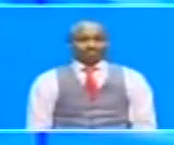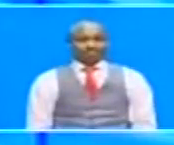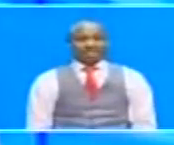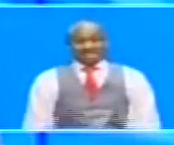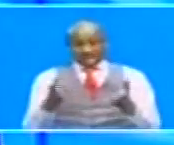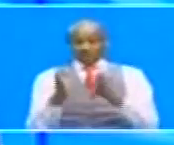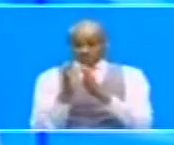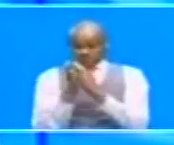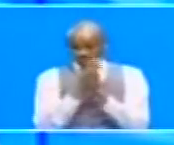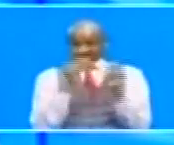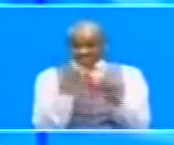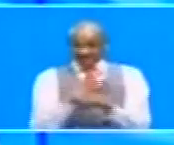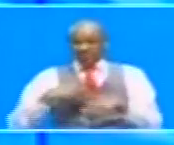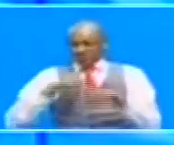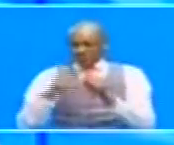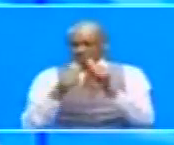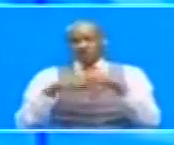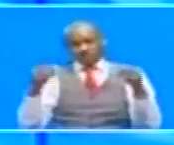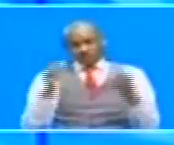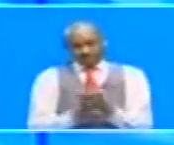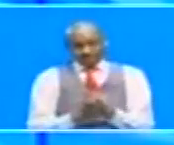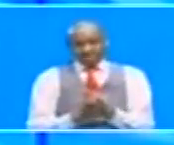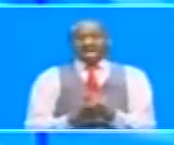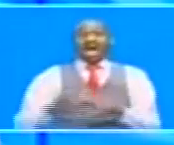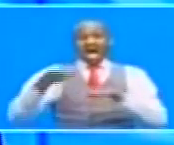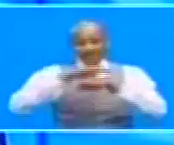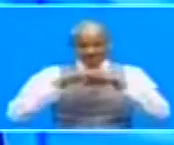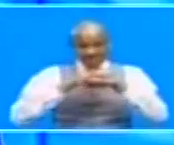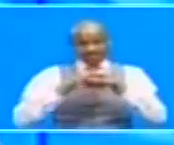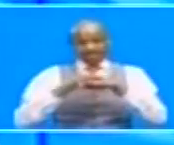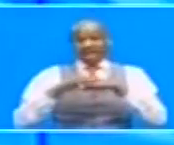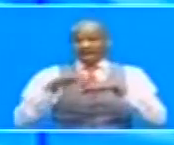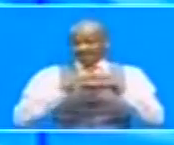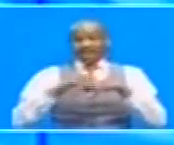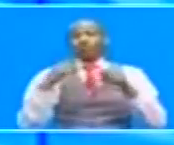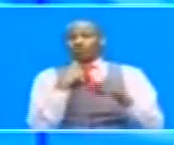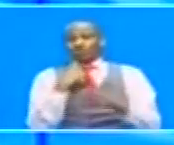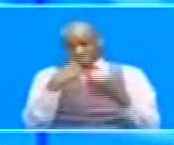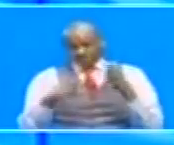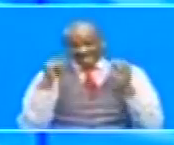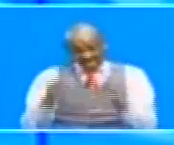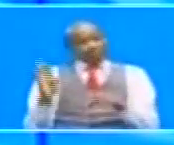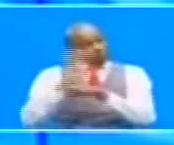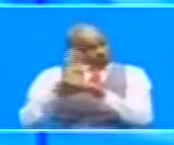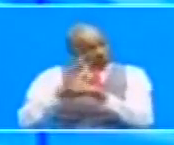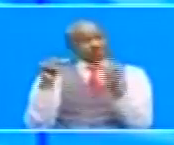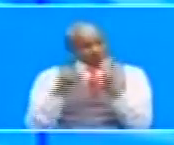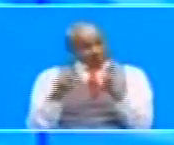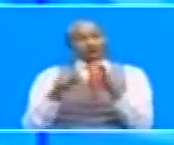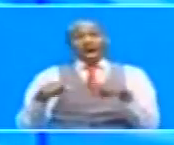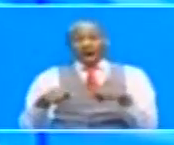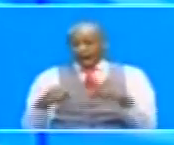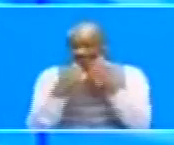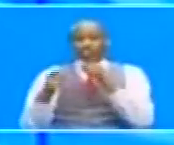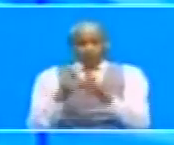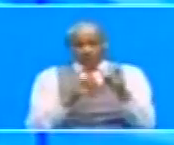Let's go to a story we've been following for some time now, and the African Union Commission is worried that should Burundi's unrest break into an open conflict,